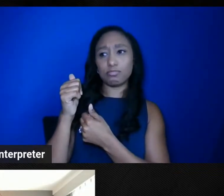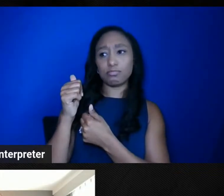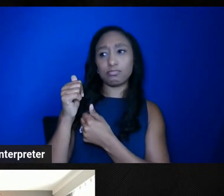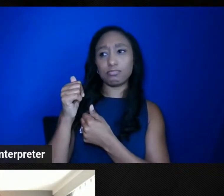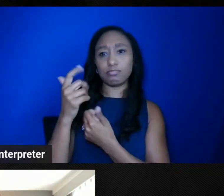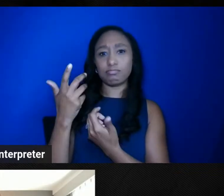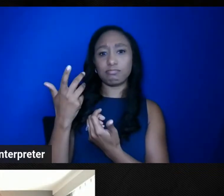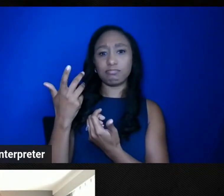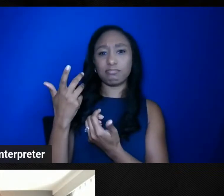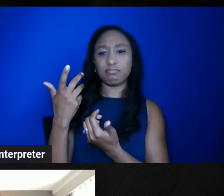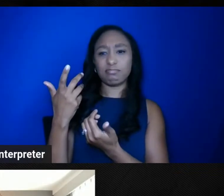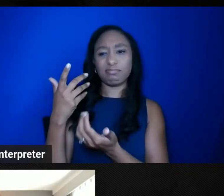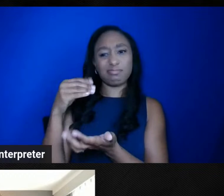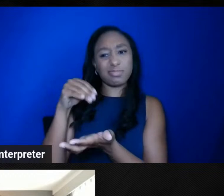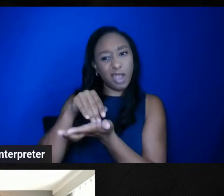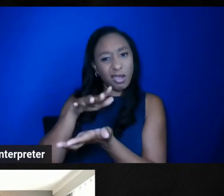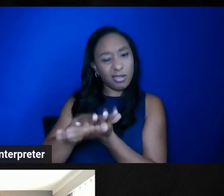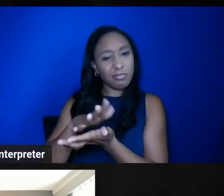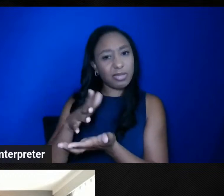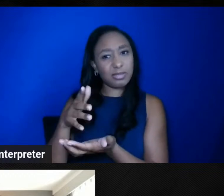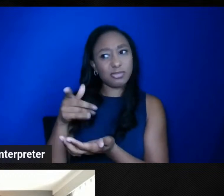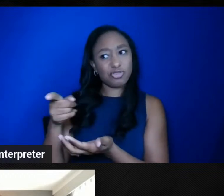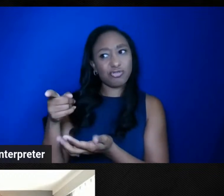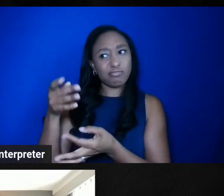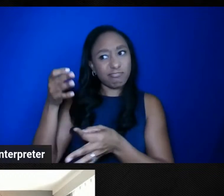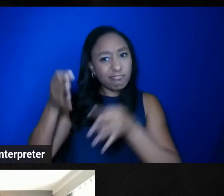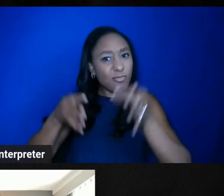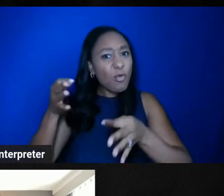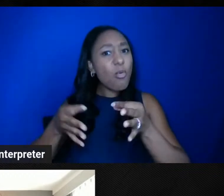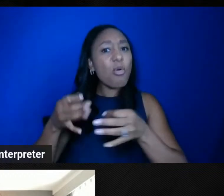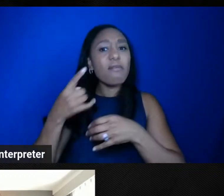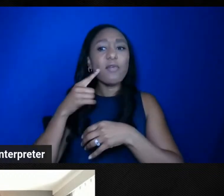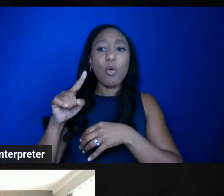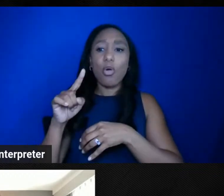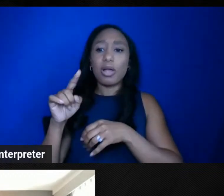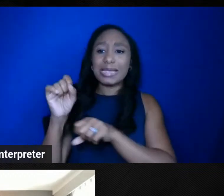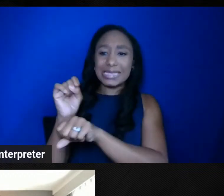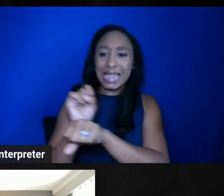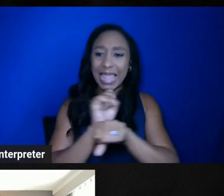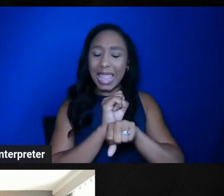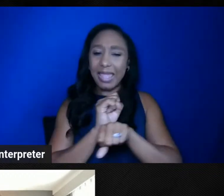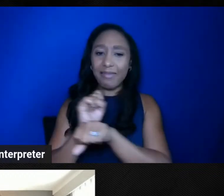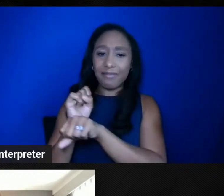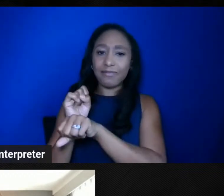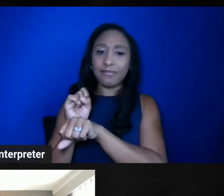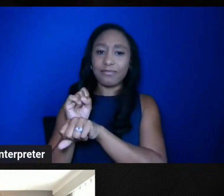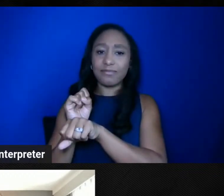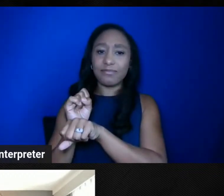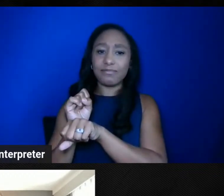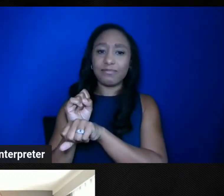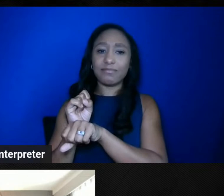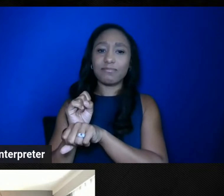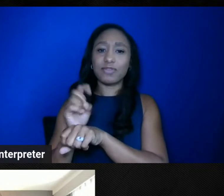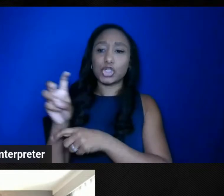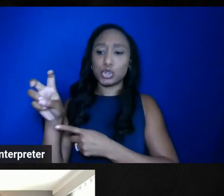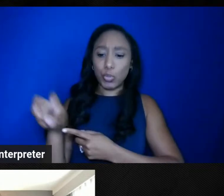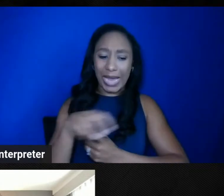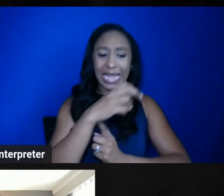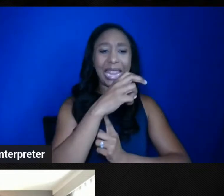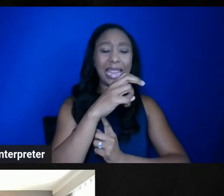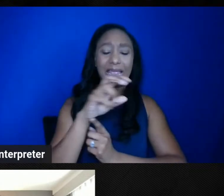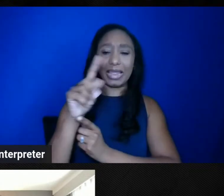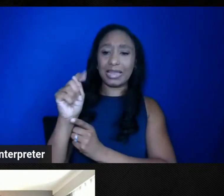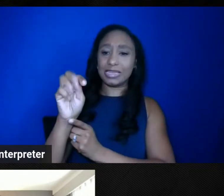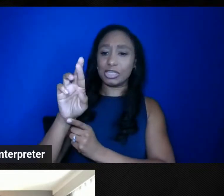on this side of the Chesapeake Bay Bridge have never heard before. But that's a name that on the other side of the Chesapeake Bay Bridge, a lot of people